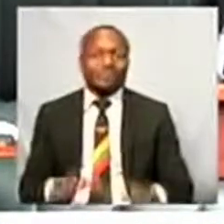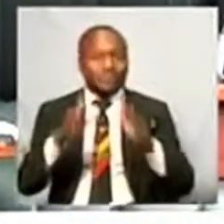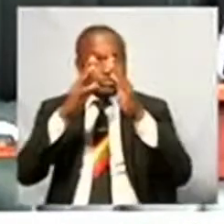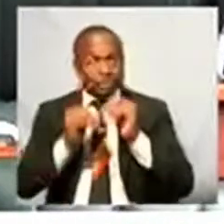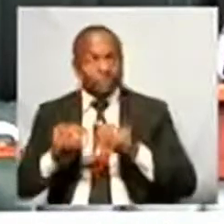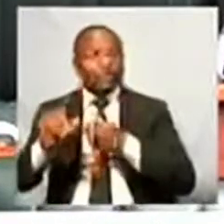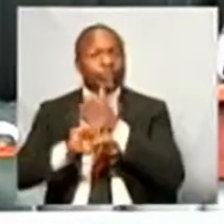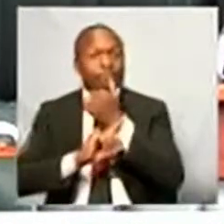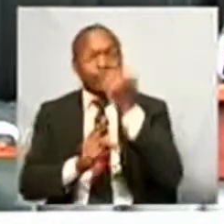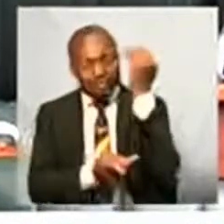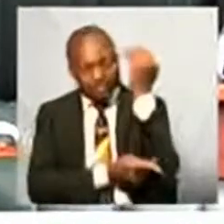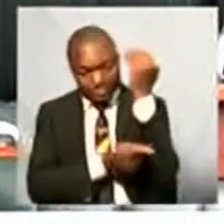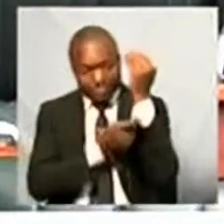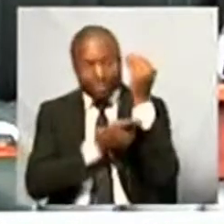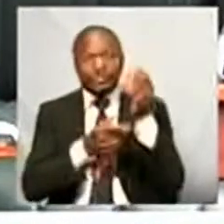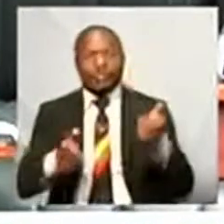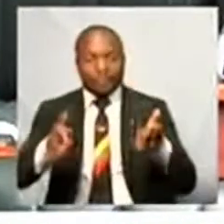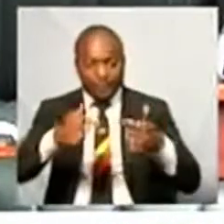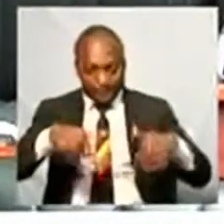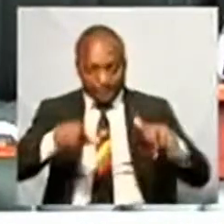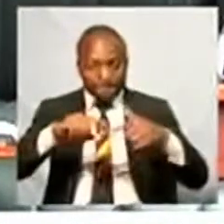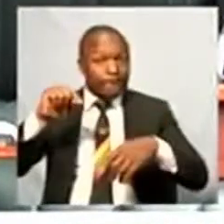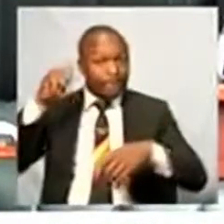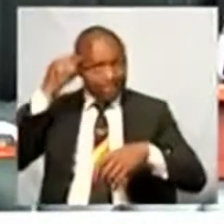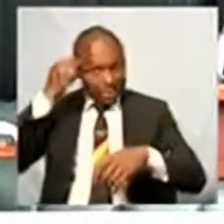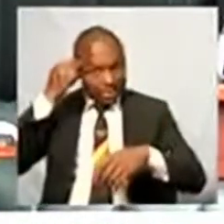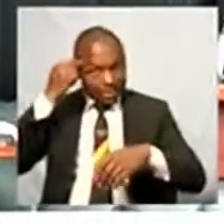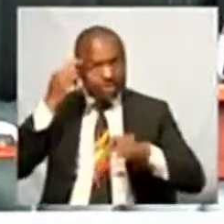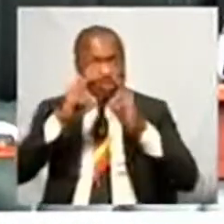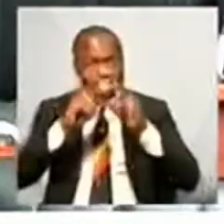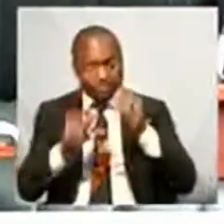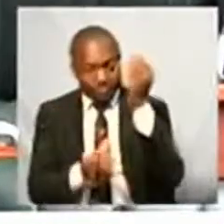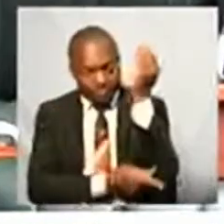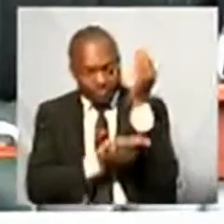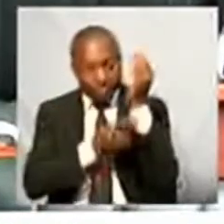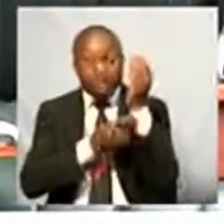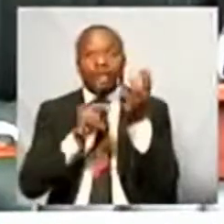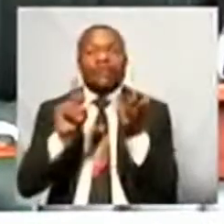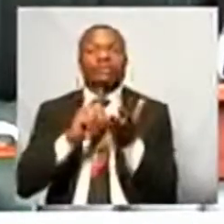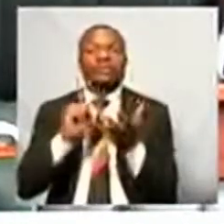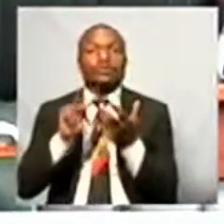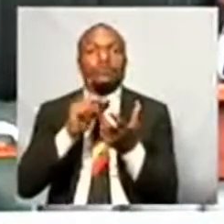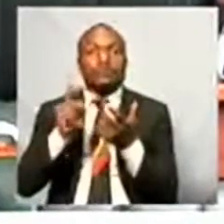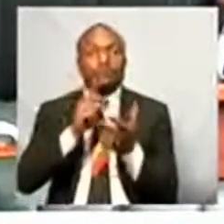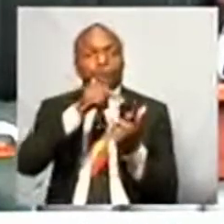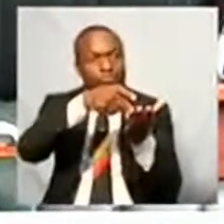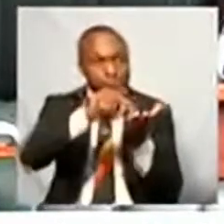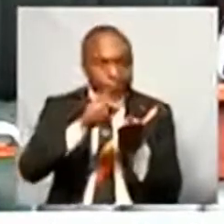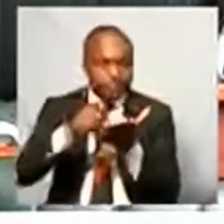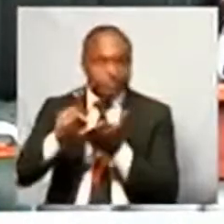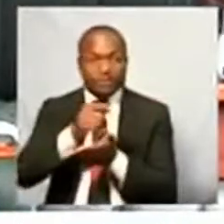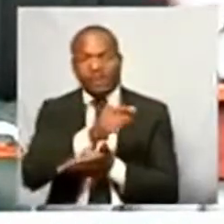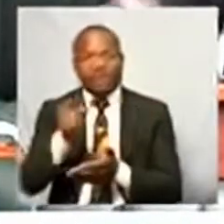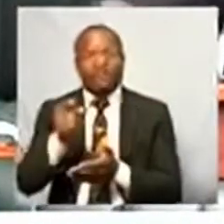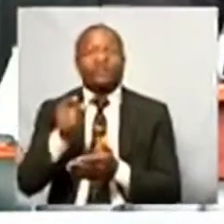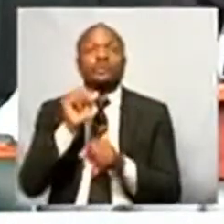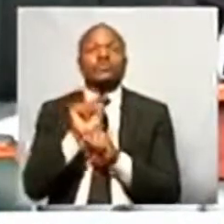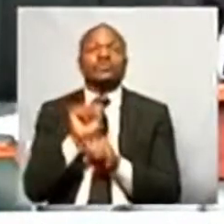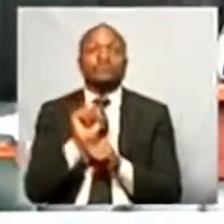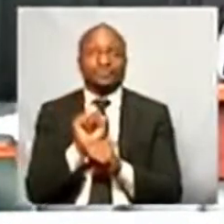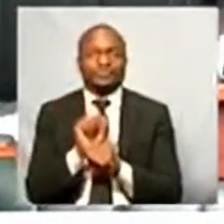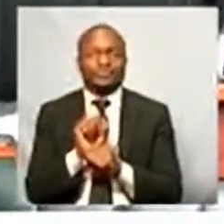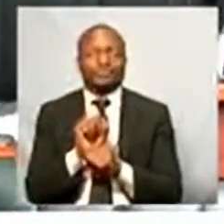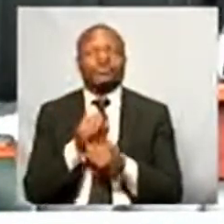Urban Development, Local Government and Rural Development to prioritize the settlement of these obligations